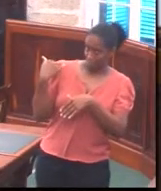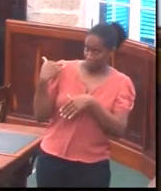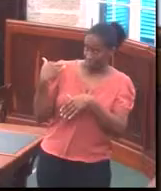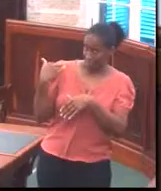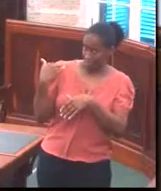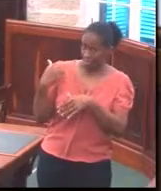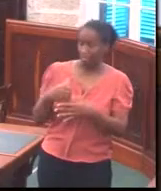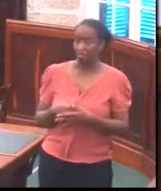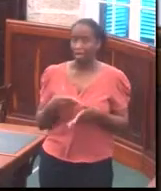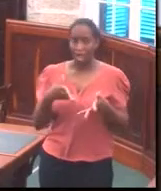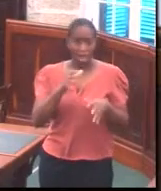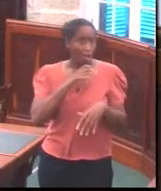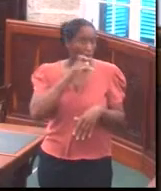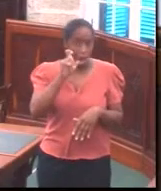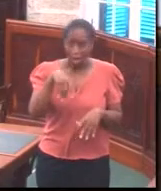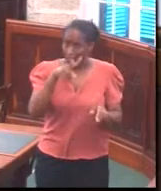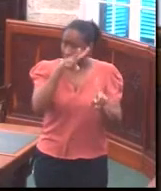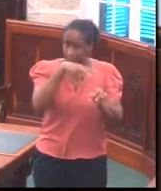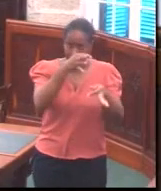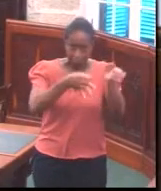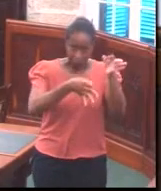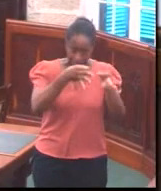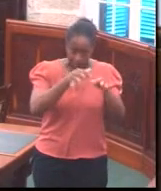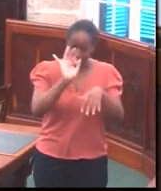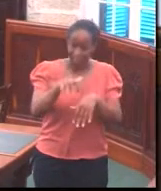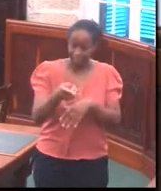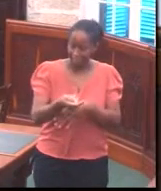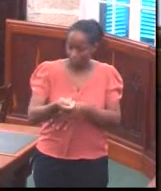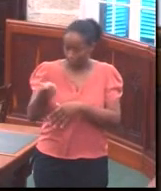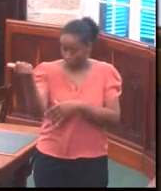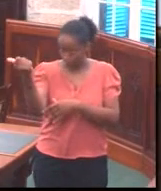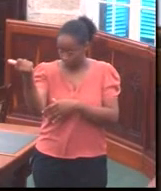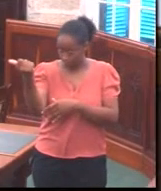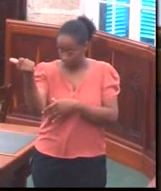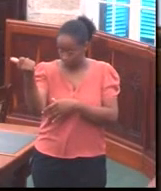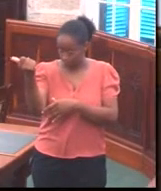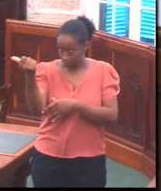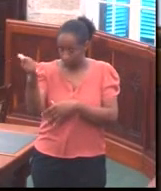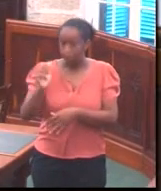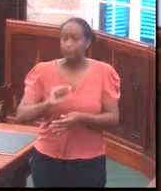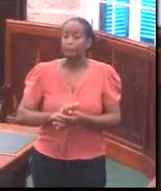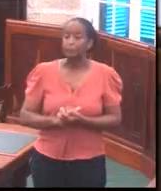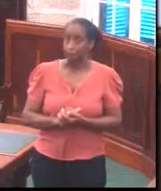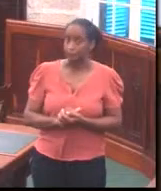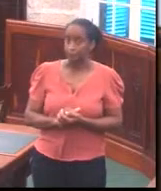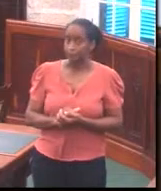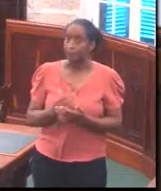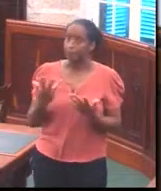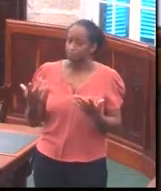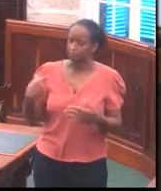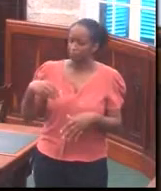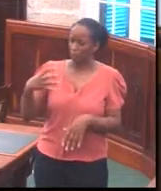complained was an interception conducted without the authority of the